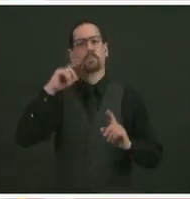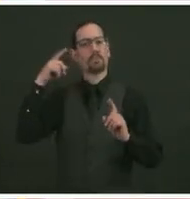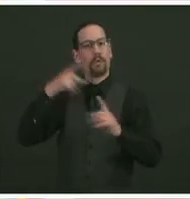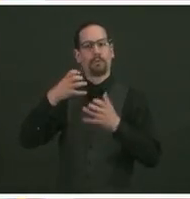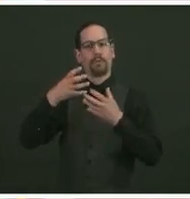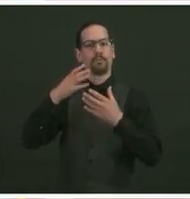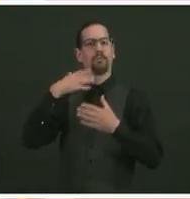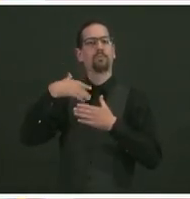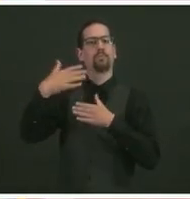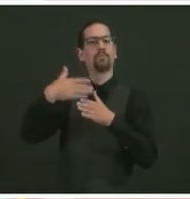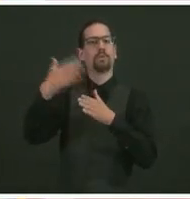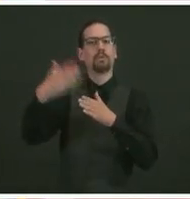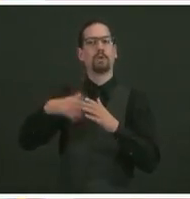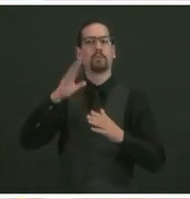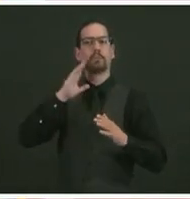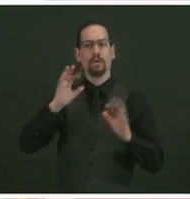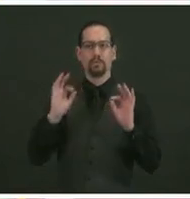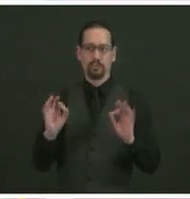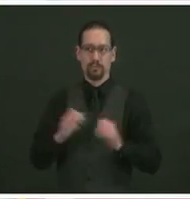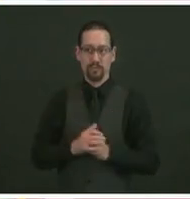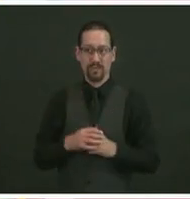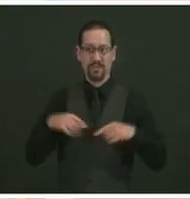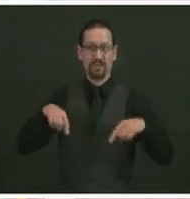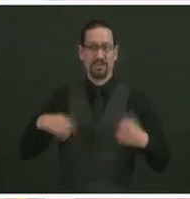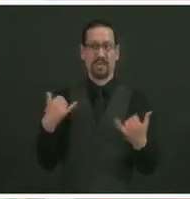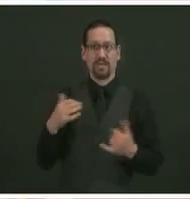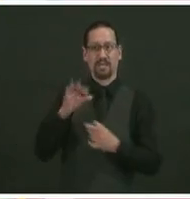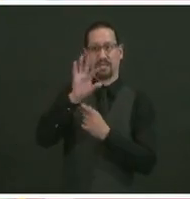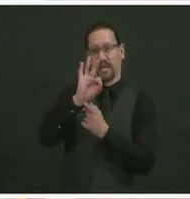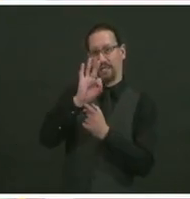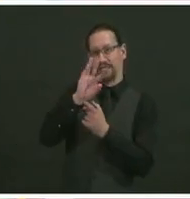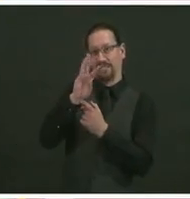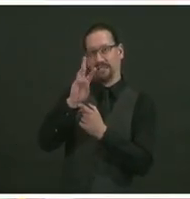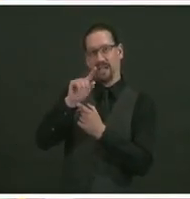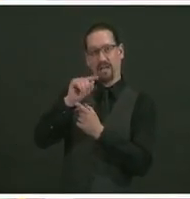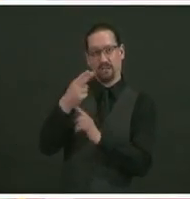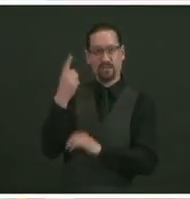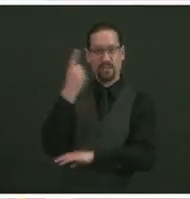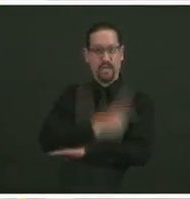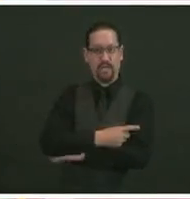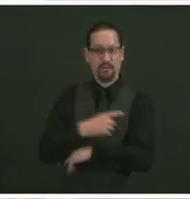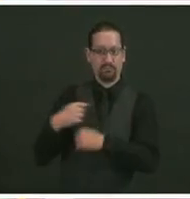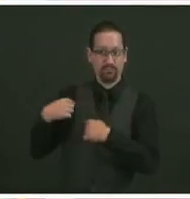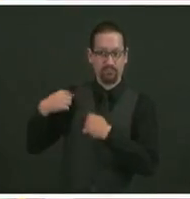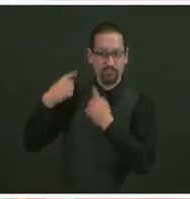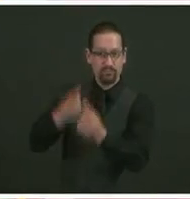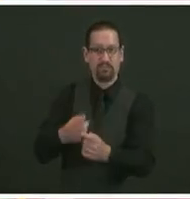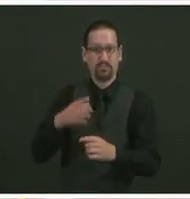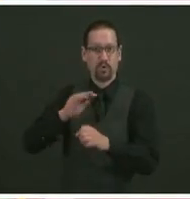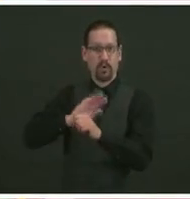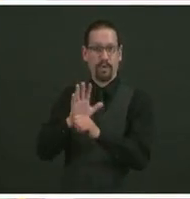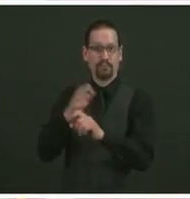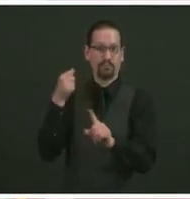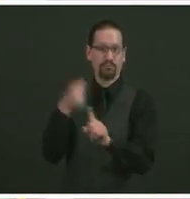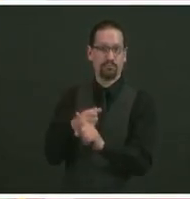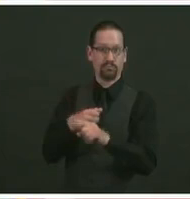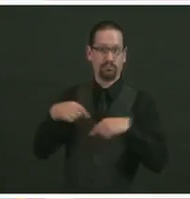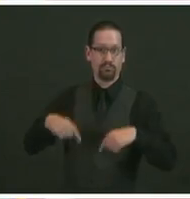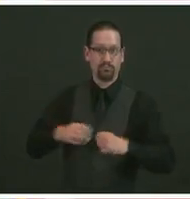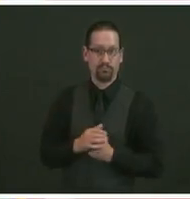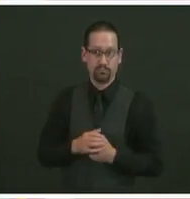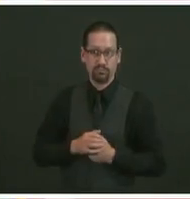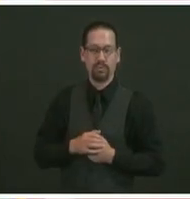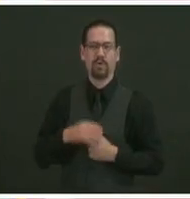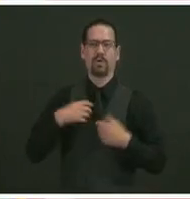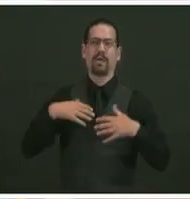are day 96 since patient number one in Rhode Island. Day 158 is a planet. There is much we have learned. In a few more weeks, I think we're